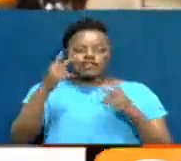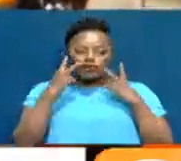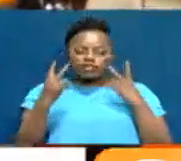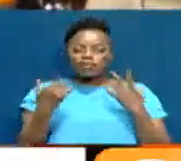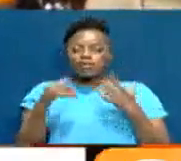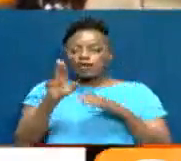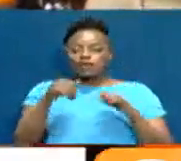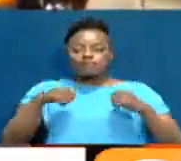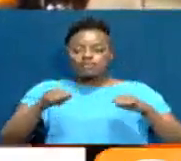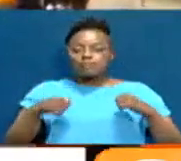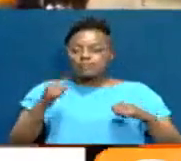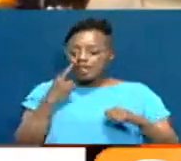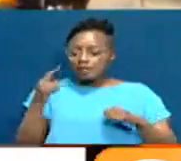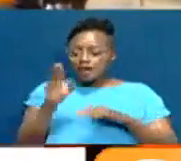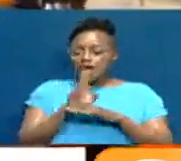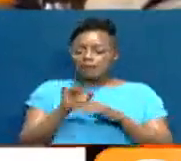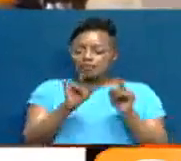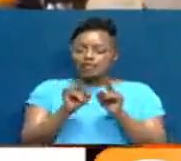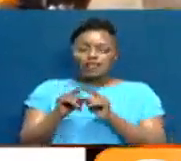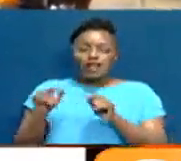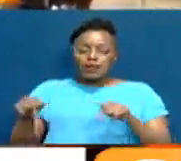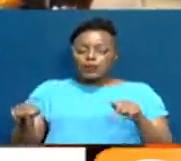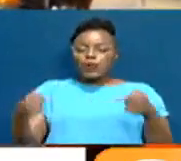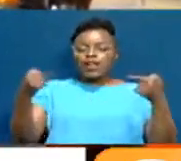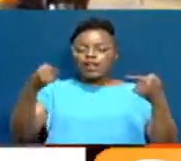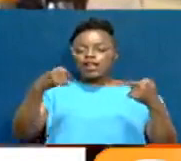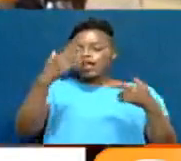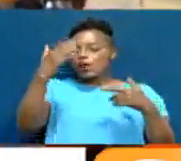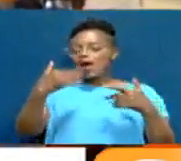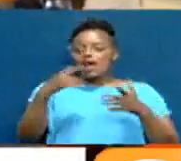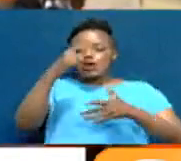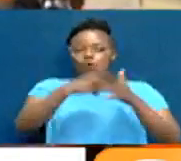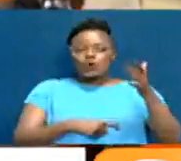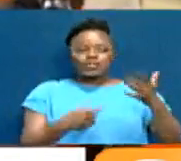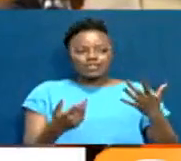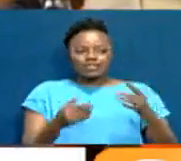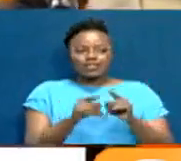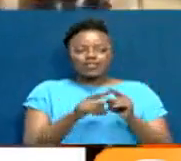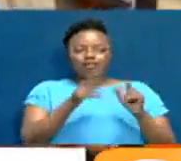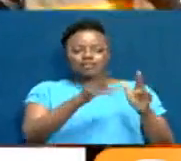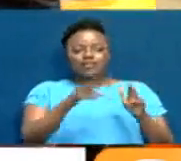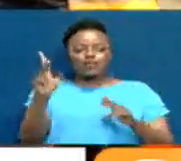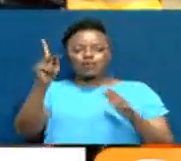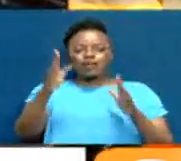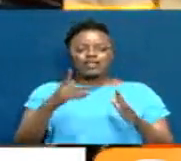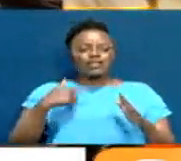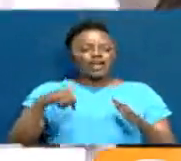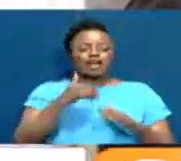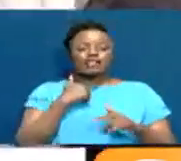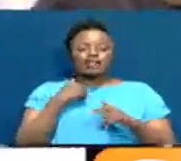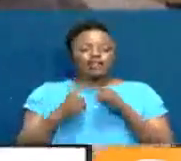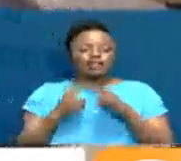mnaona ninabebwa na huyu mzee. Na bado tumekosana na yeye bei. Because of what, as a normal Kenyan, we are going